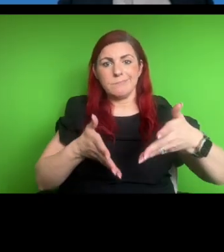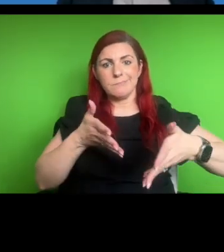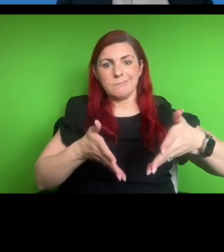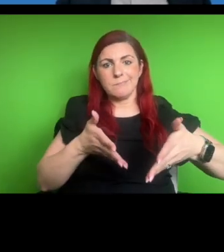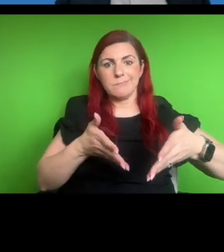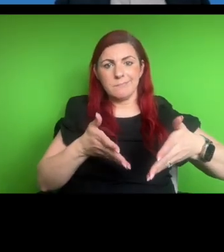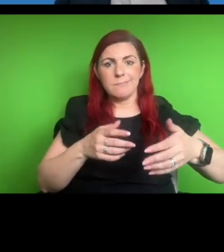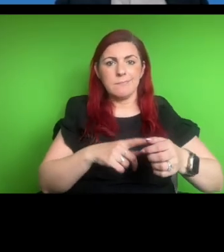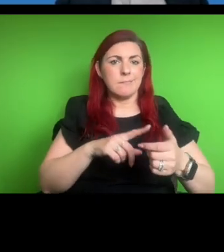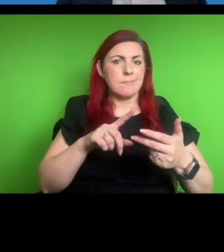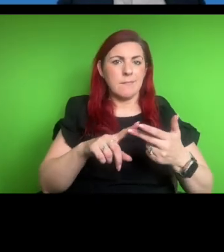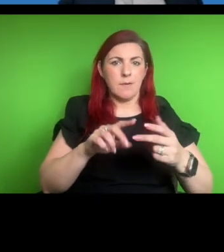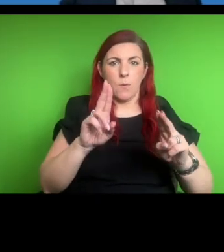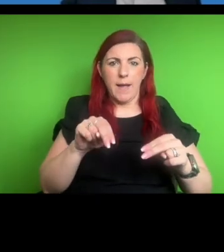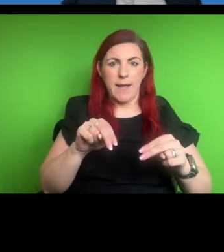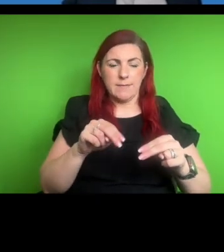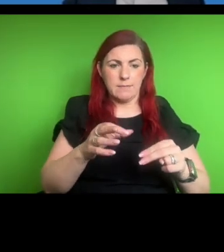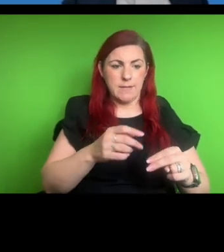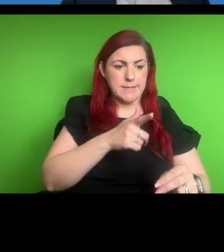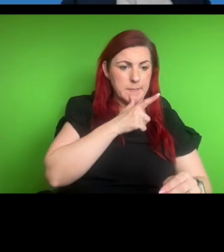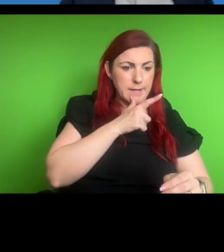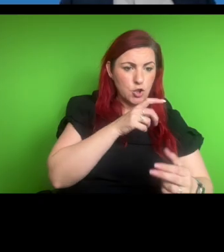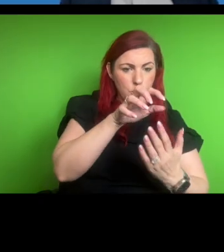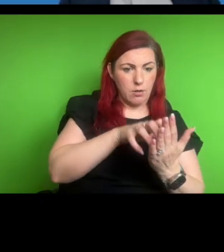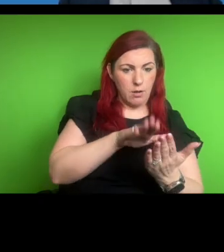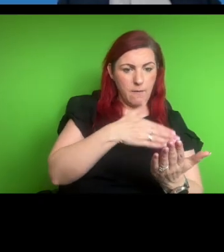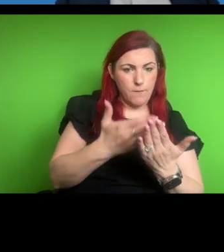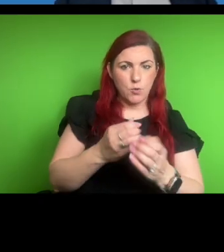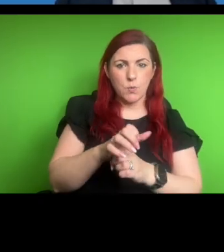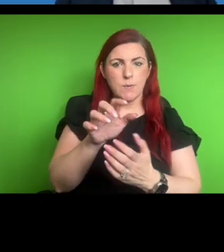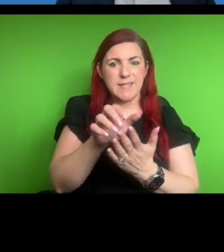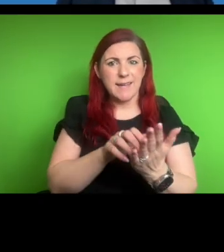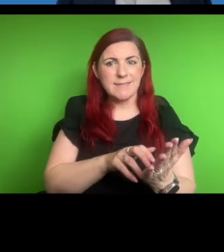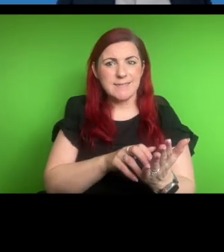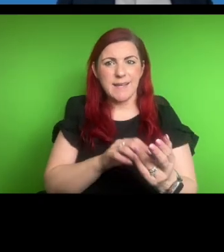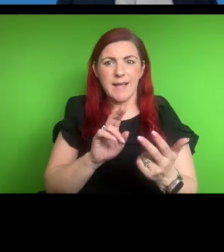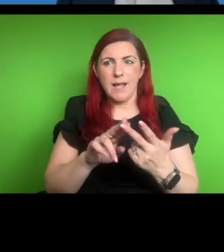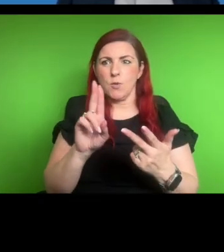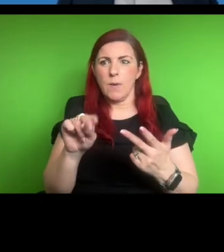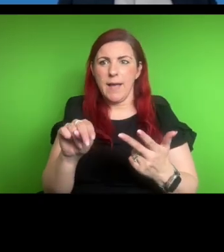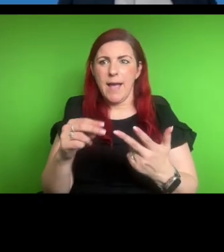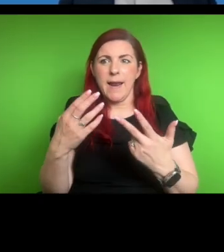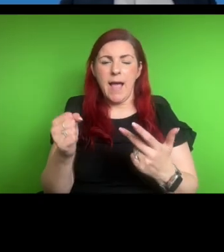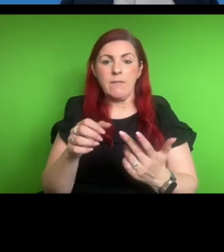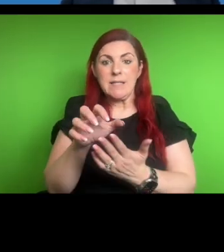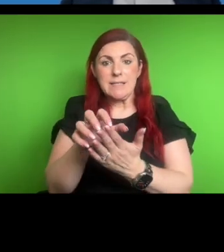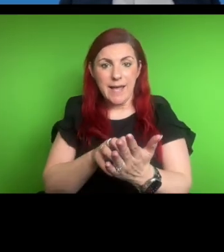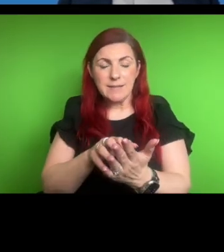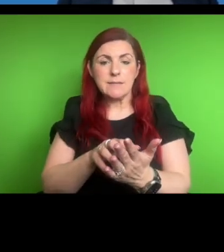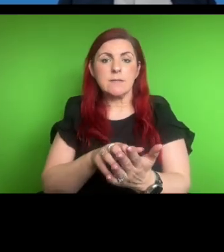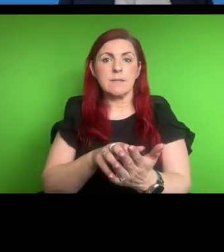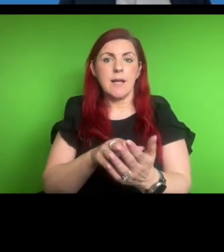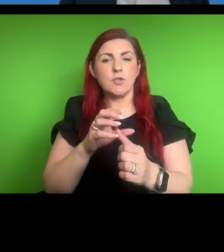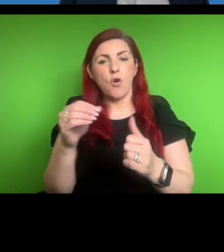into text, and it's possible to have text and other information read out by